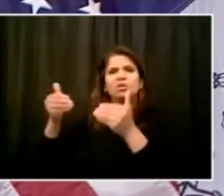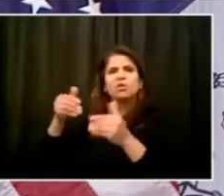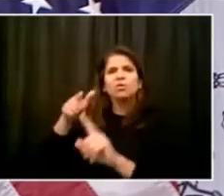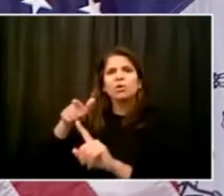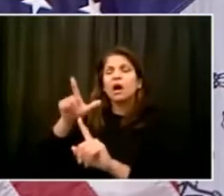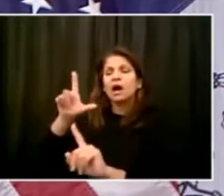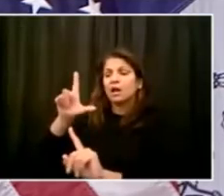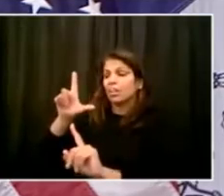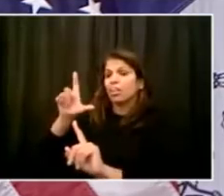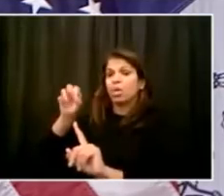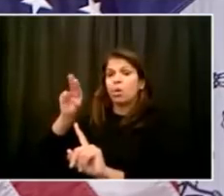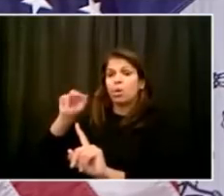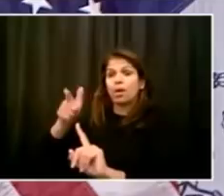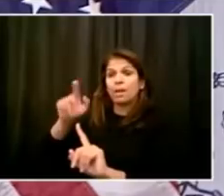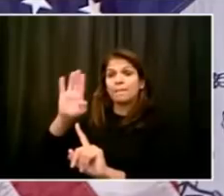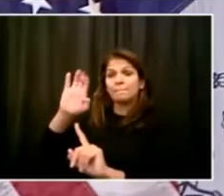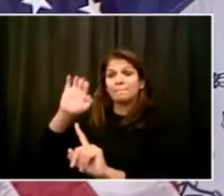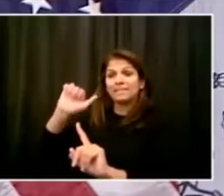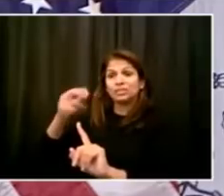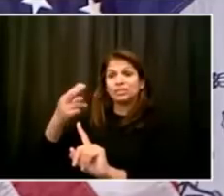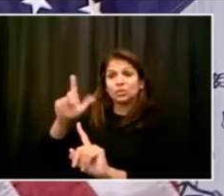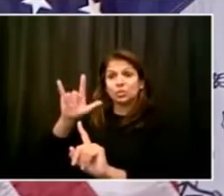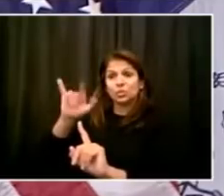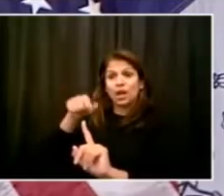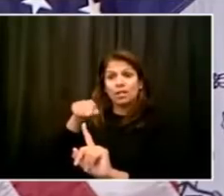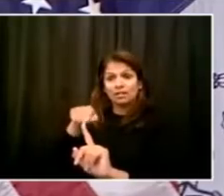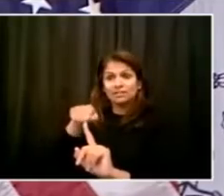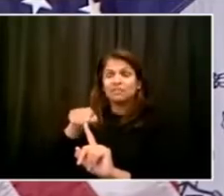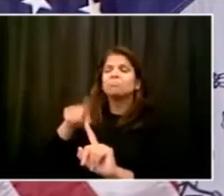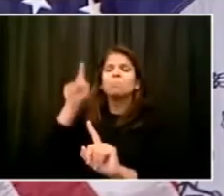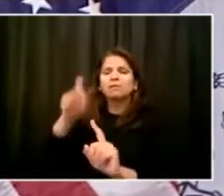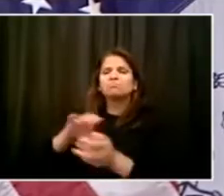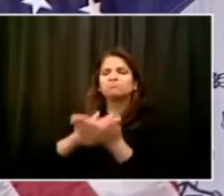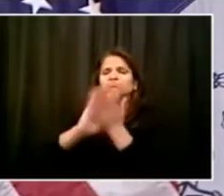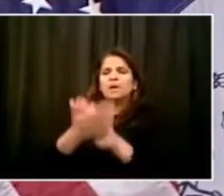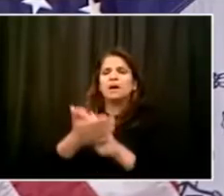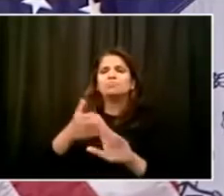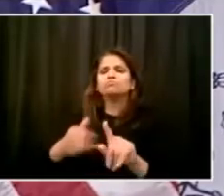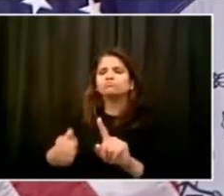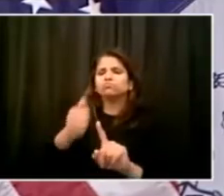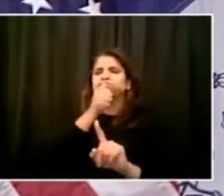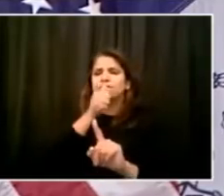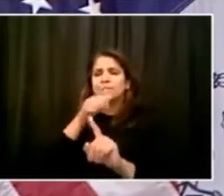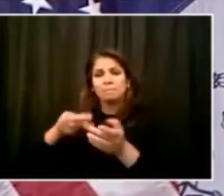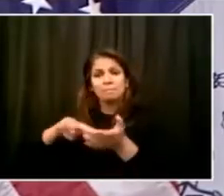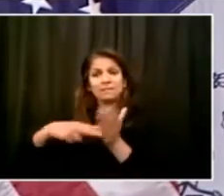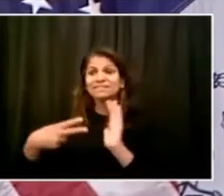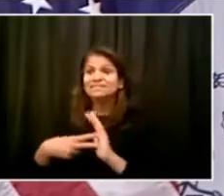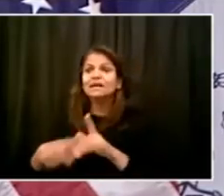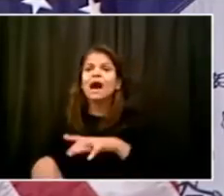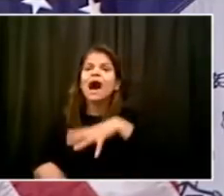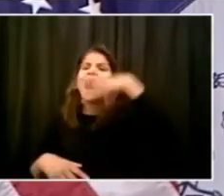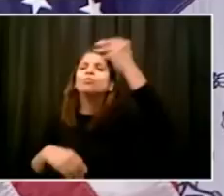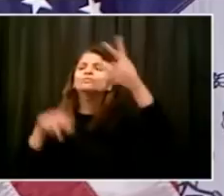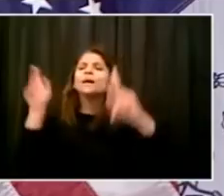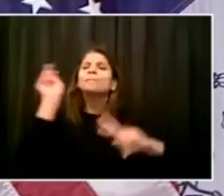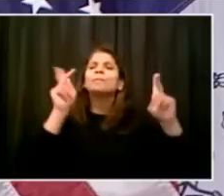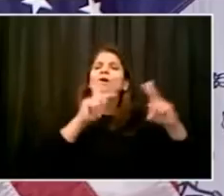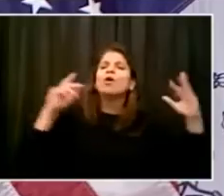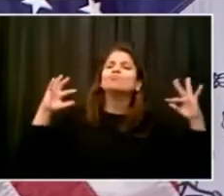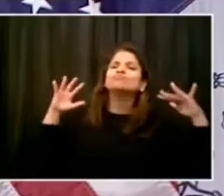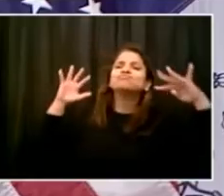the fact is, that's what the state determined, that it was a local decision based on local